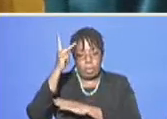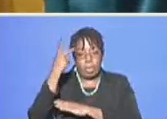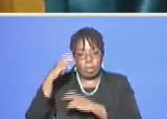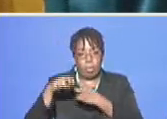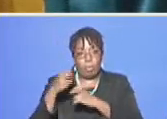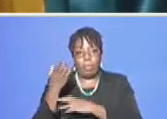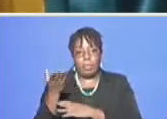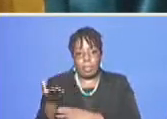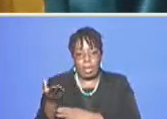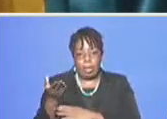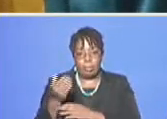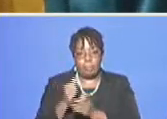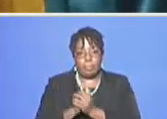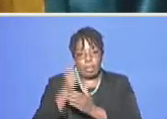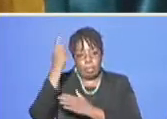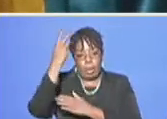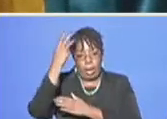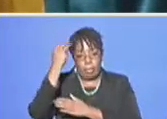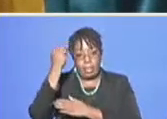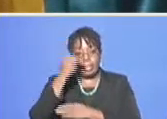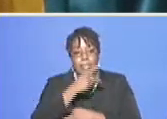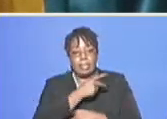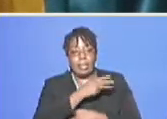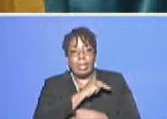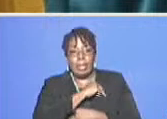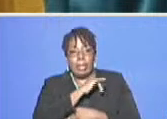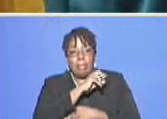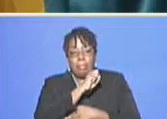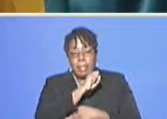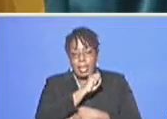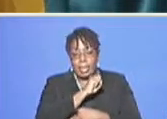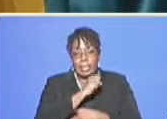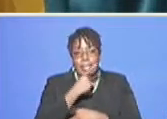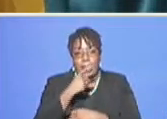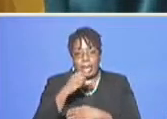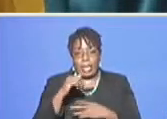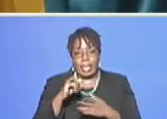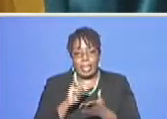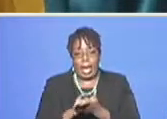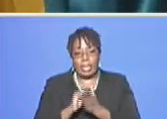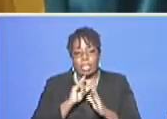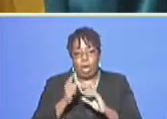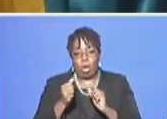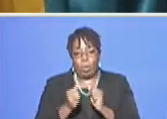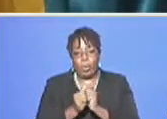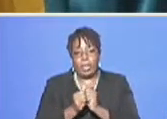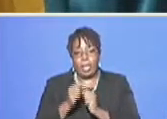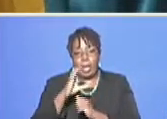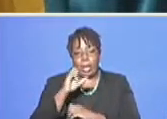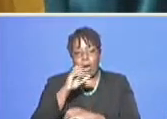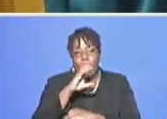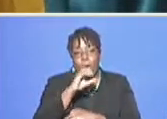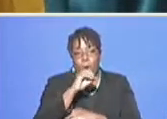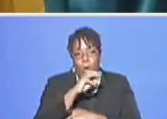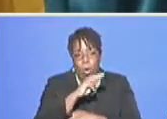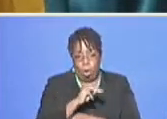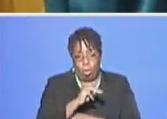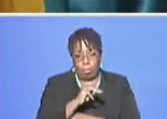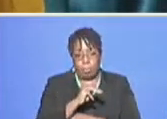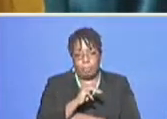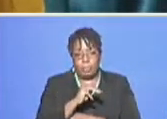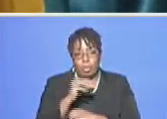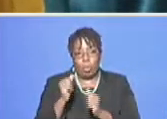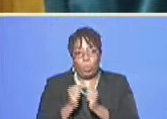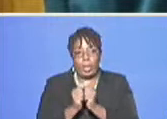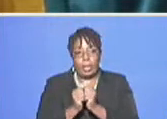there. Prime Minister Minnis says he's been in contact with CARICOM Chair, Antigua and Barbuda Prime Minister, the Honorable